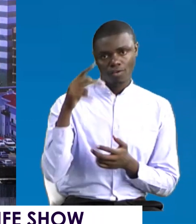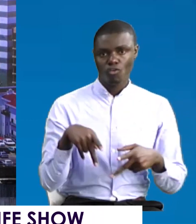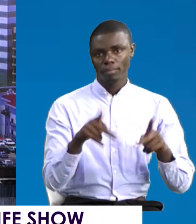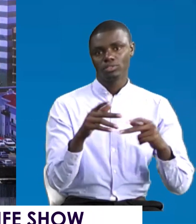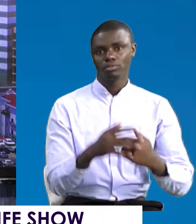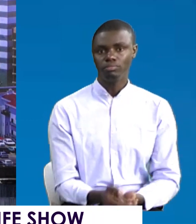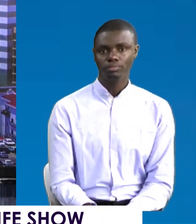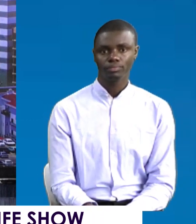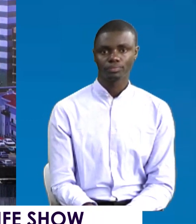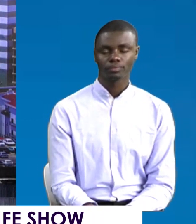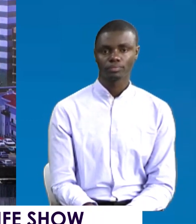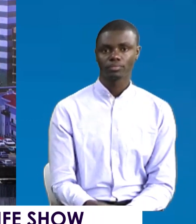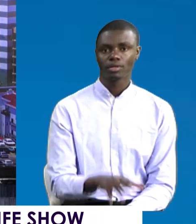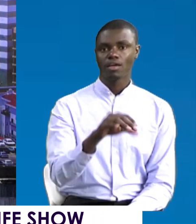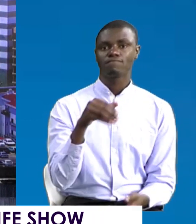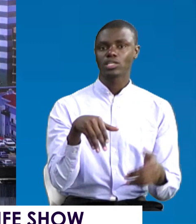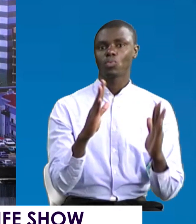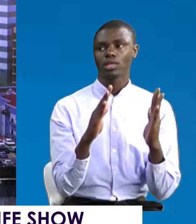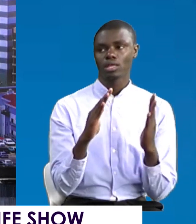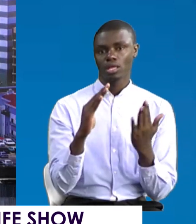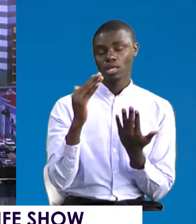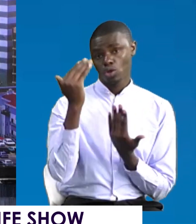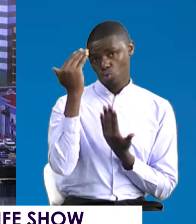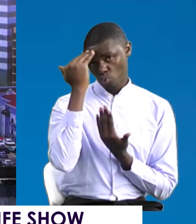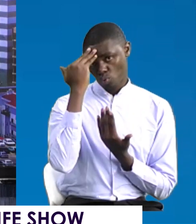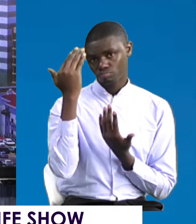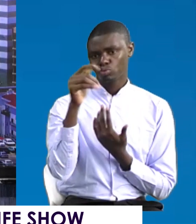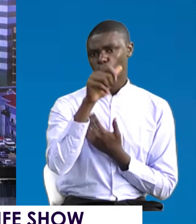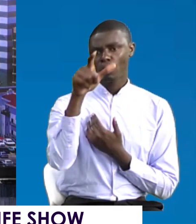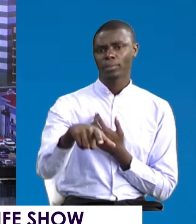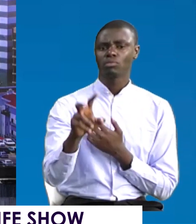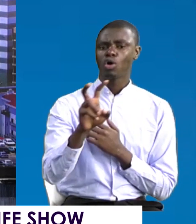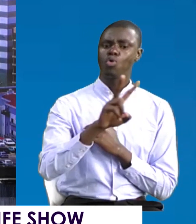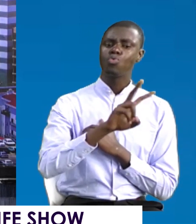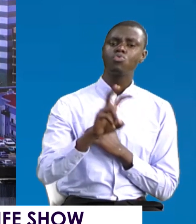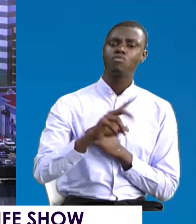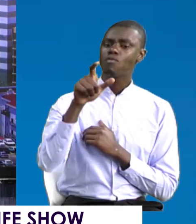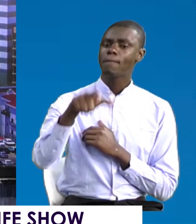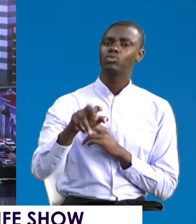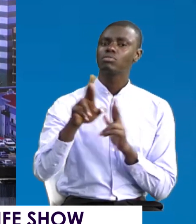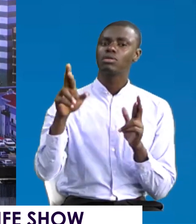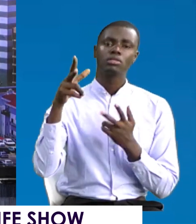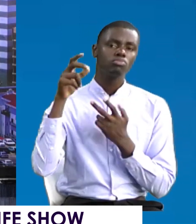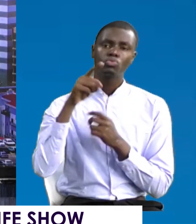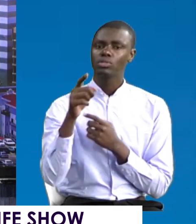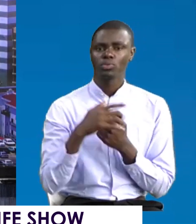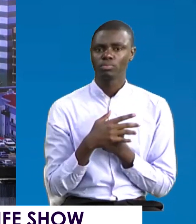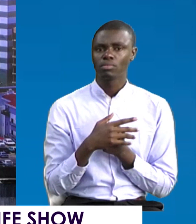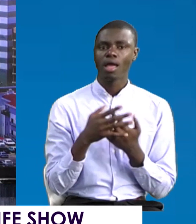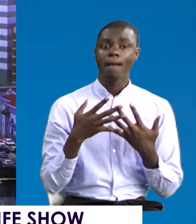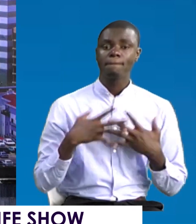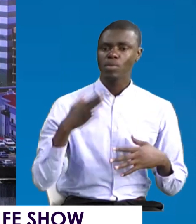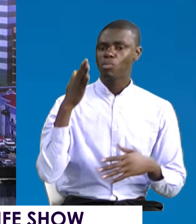permission. Find a way, to somebody. Look for somebody that is ready to listen to you. There